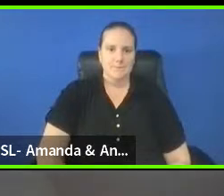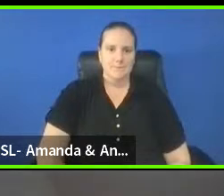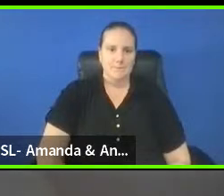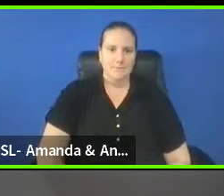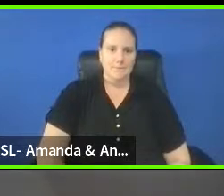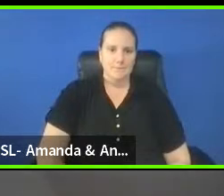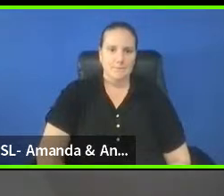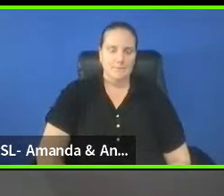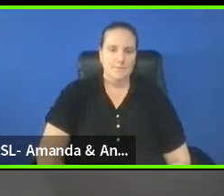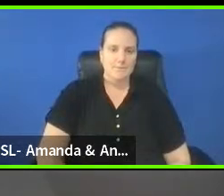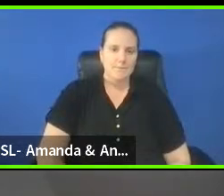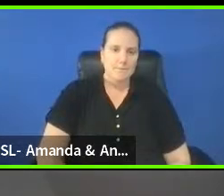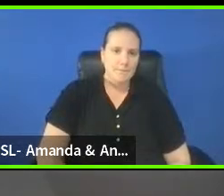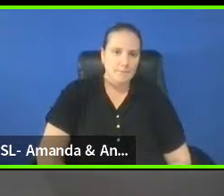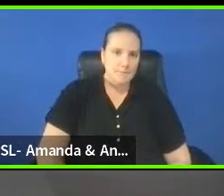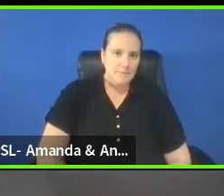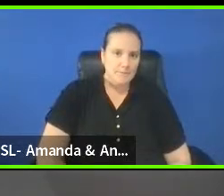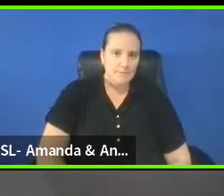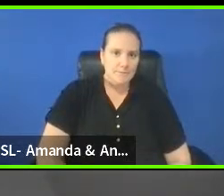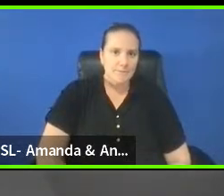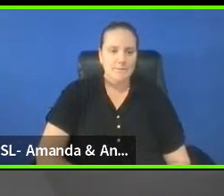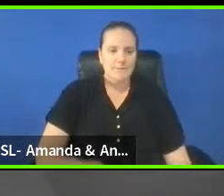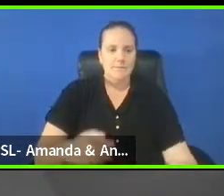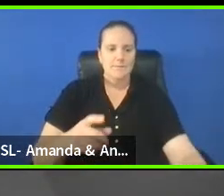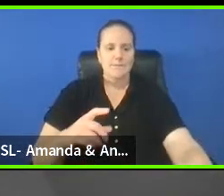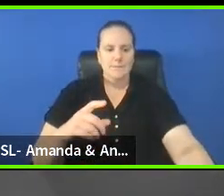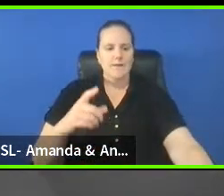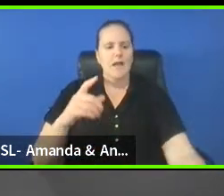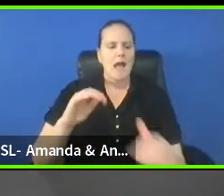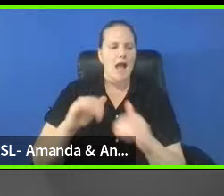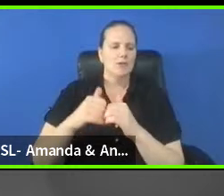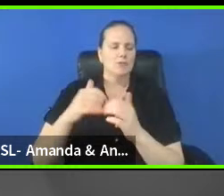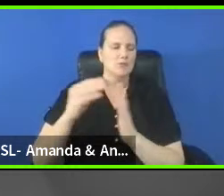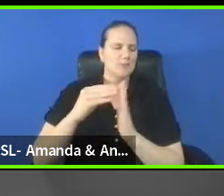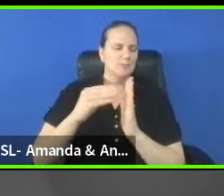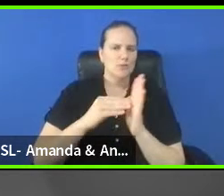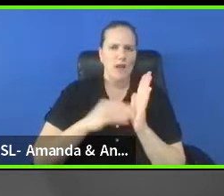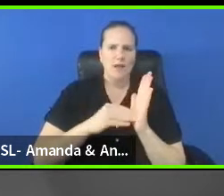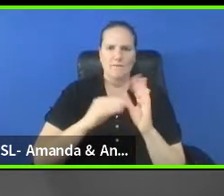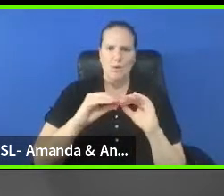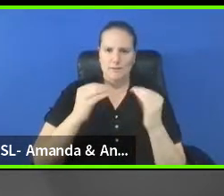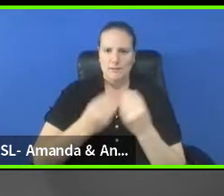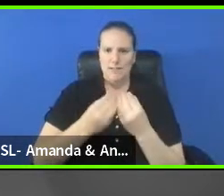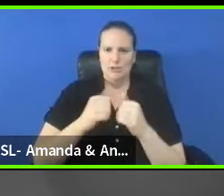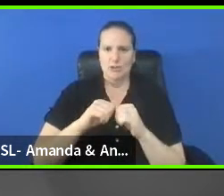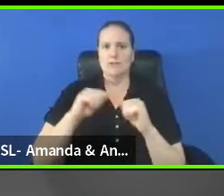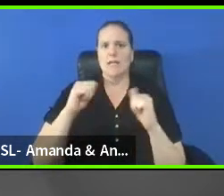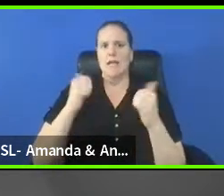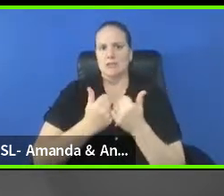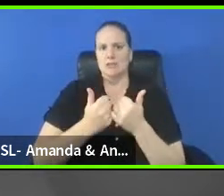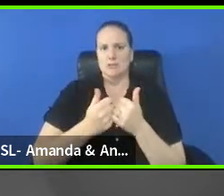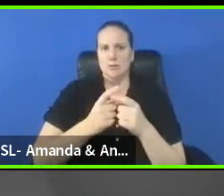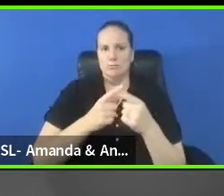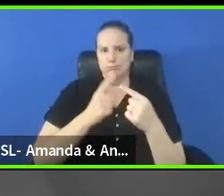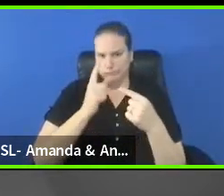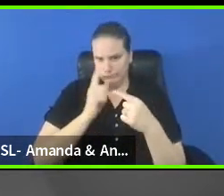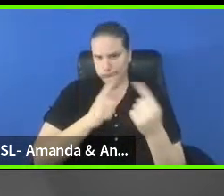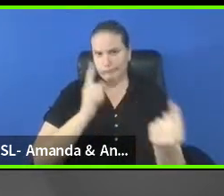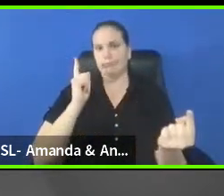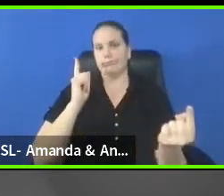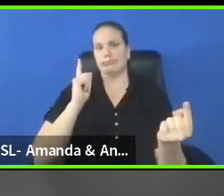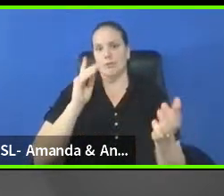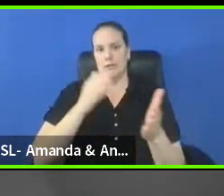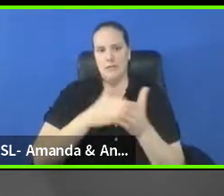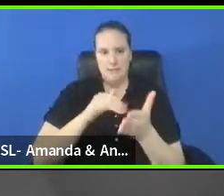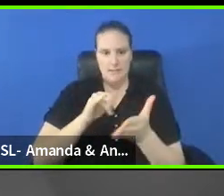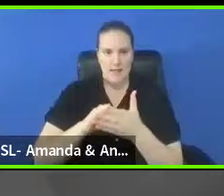was wondering how you are keeping track of organizations and agencies who are opposed to the bridge, that